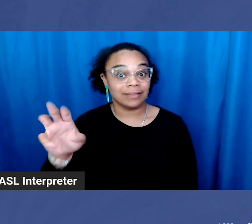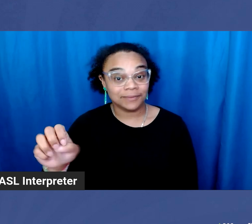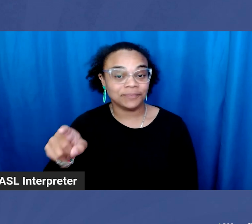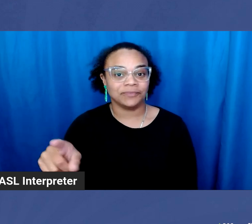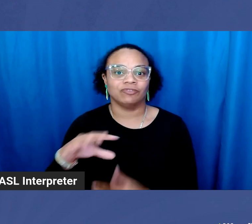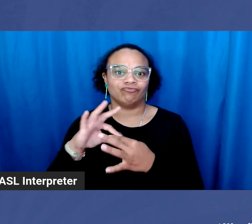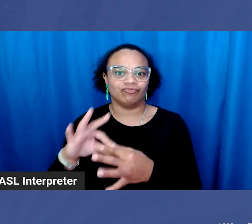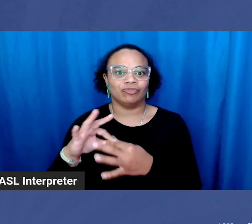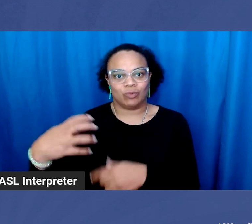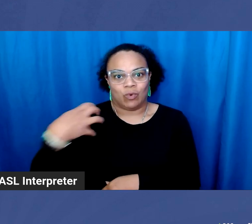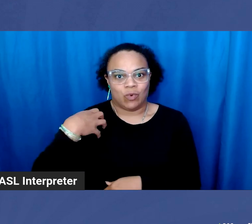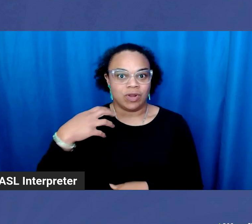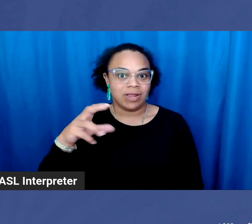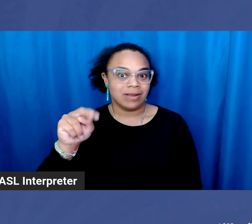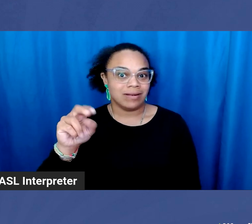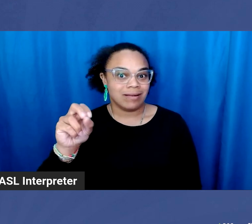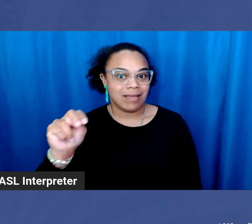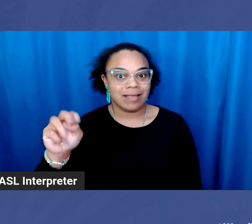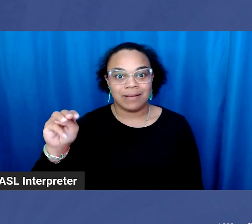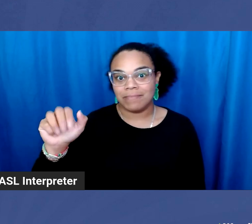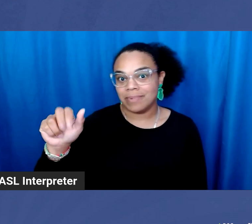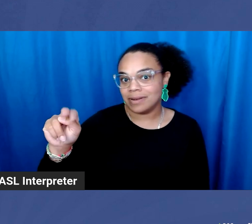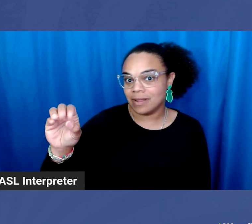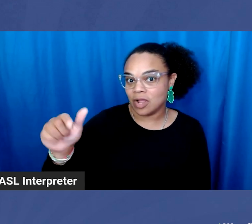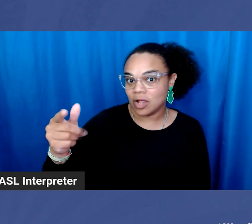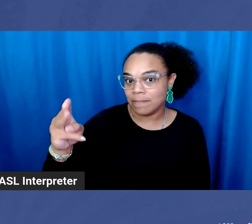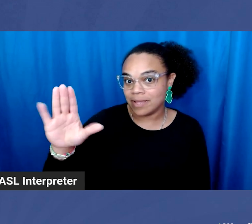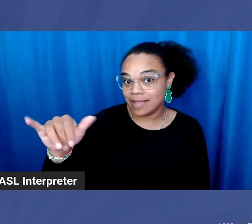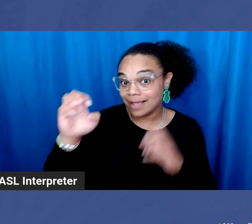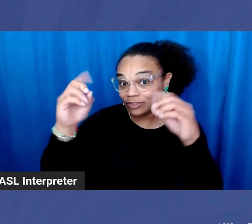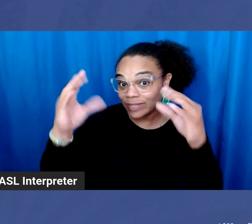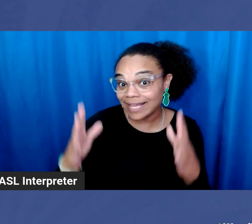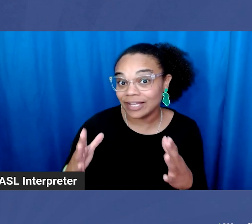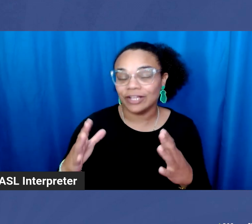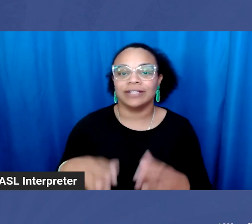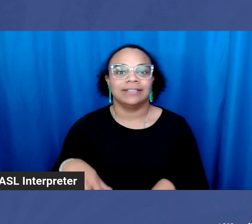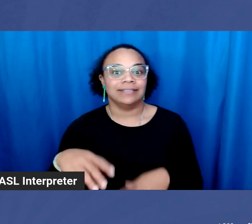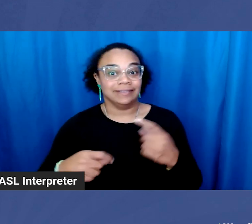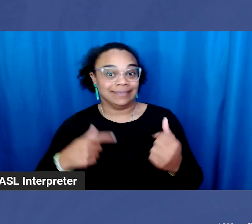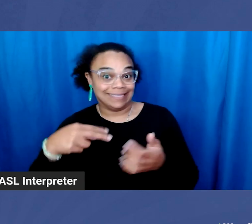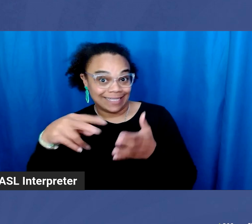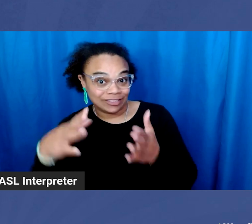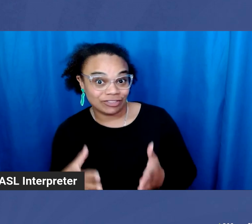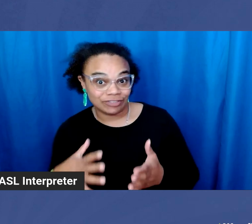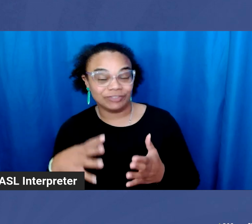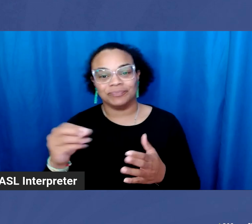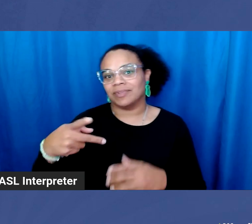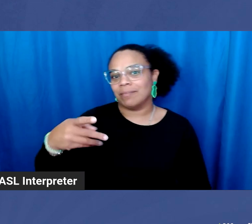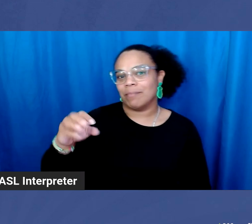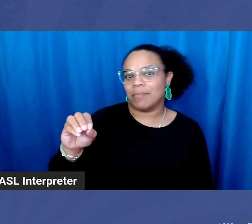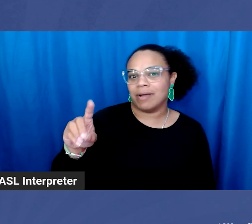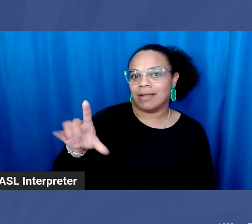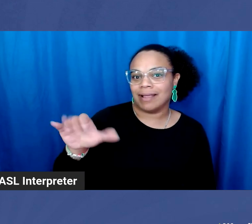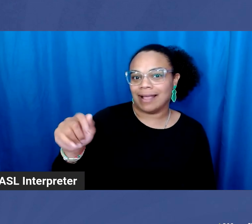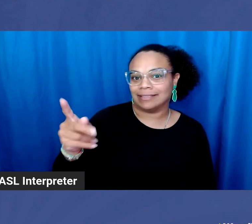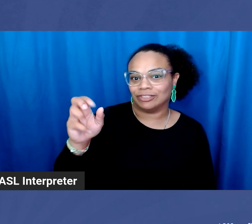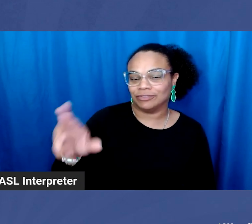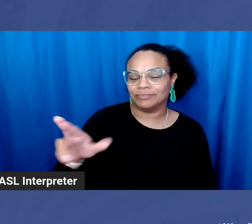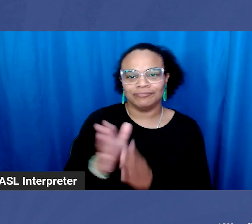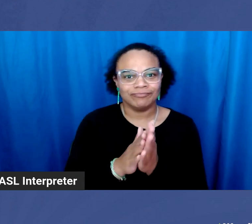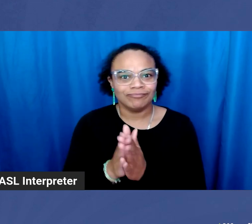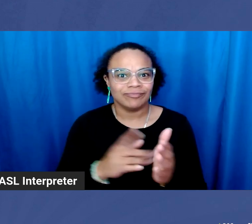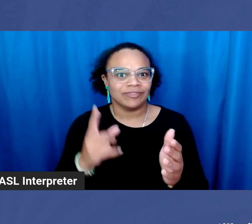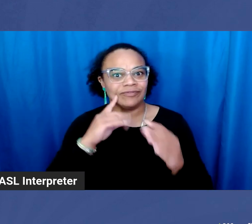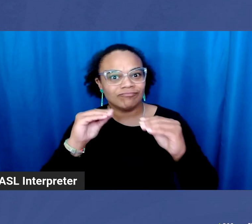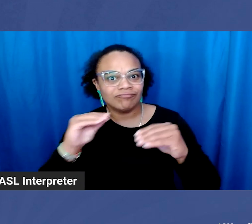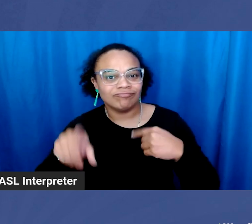coach, non-monogamy educator, exotic dancer, and podcaster. She is a passionate advocate for sexual freedom,